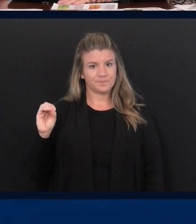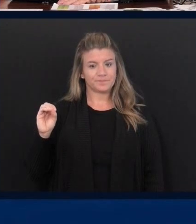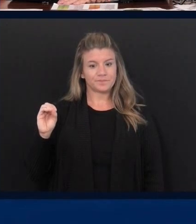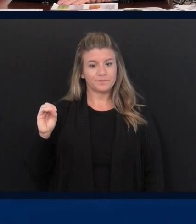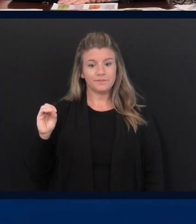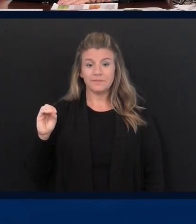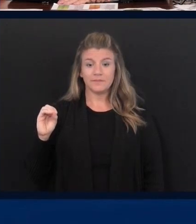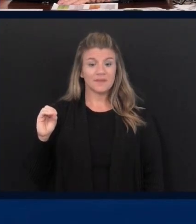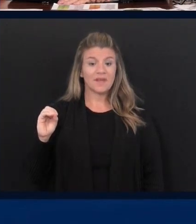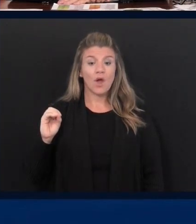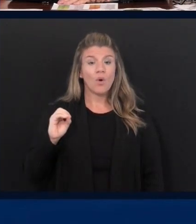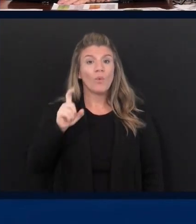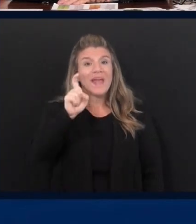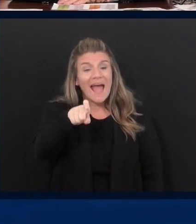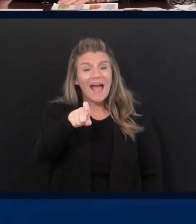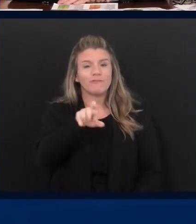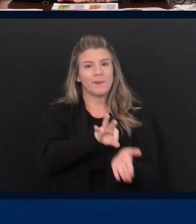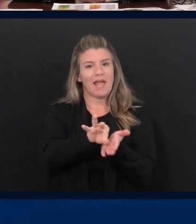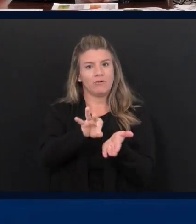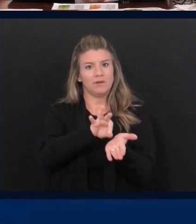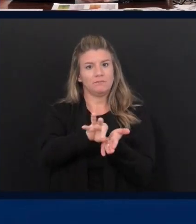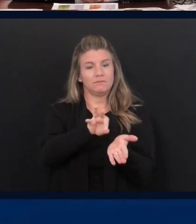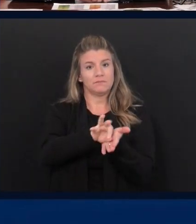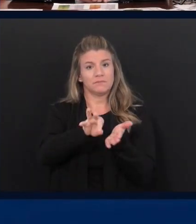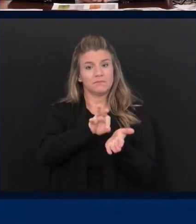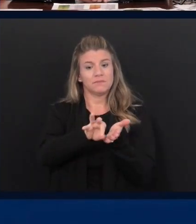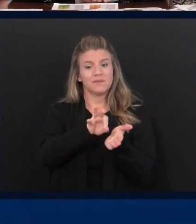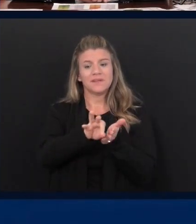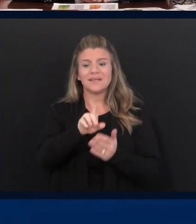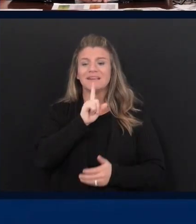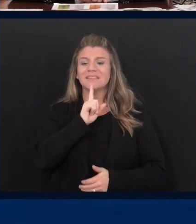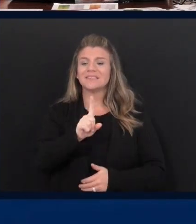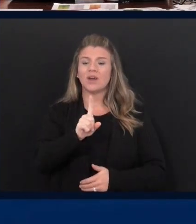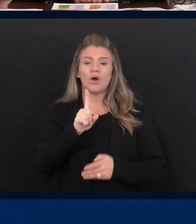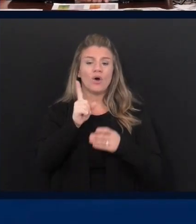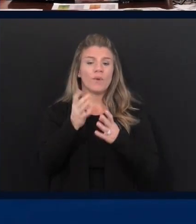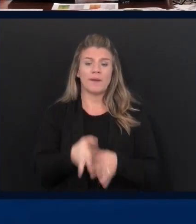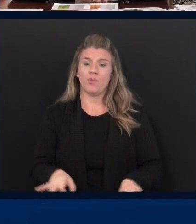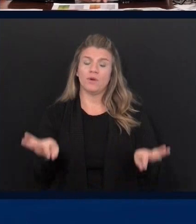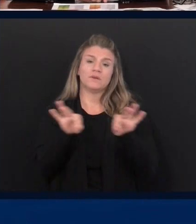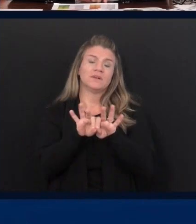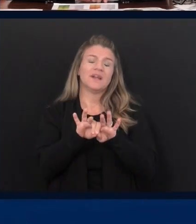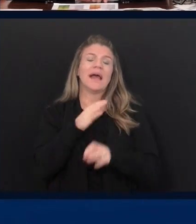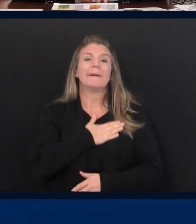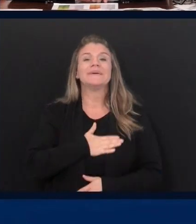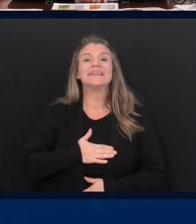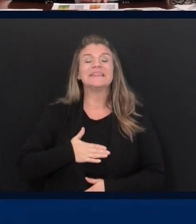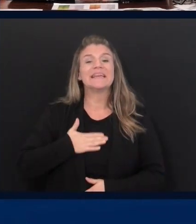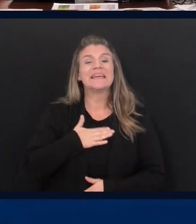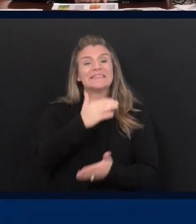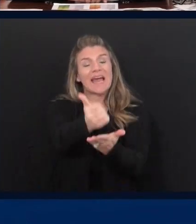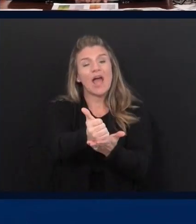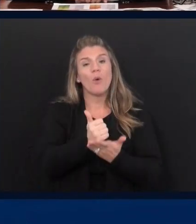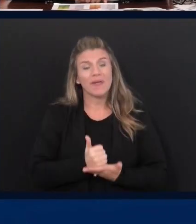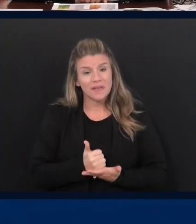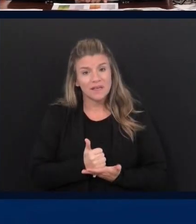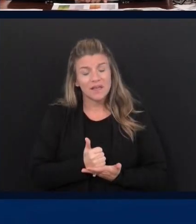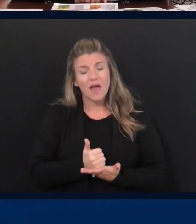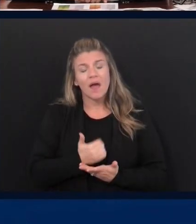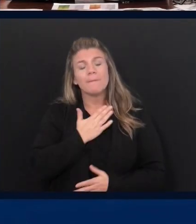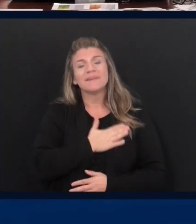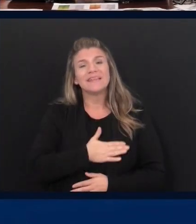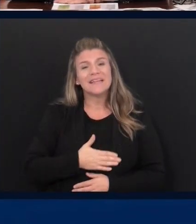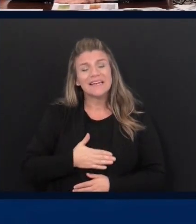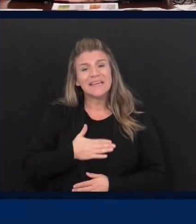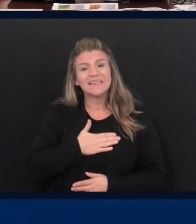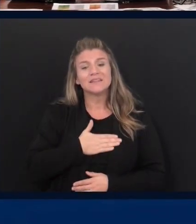We got to be counted. It is so important. Please help me with this. Please,